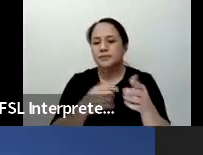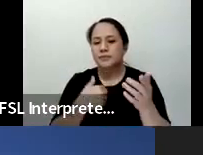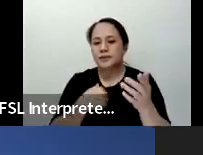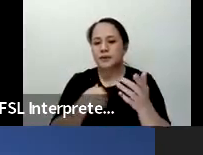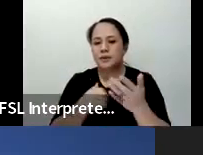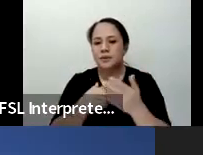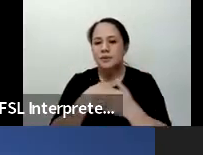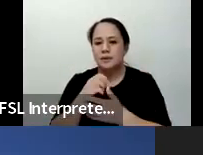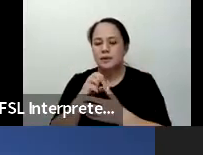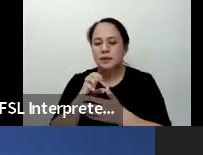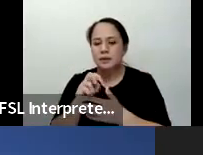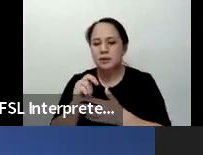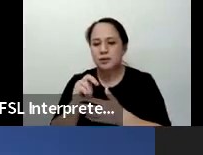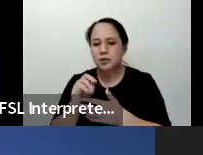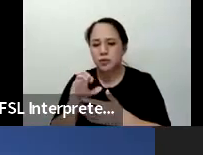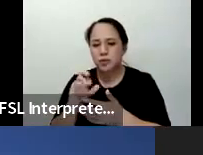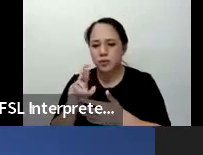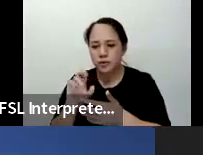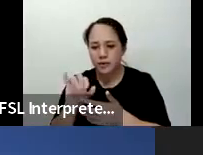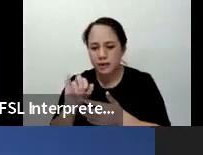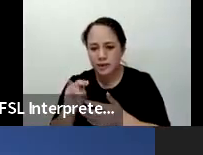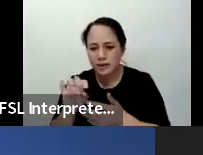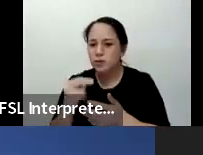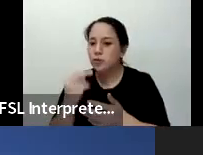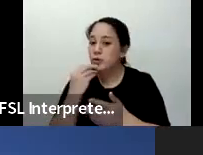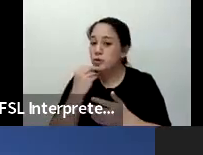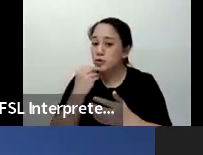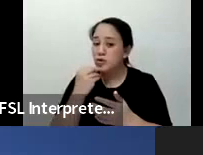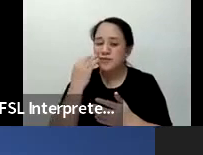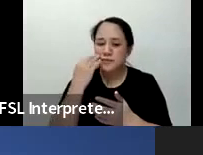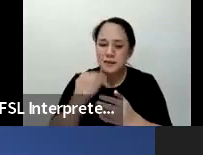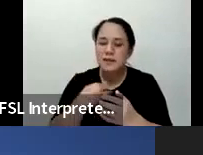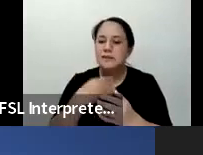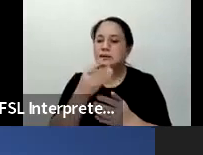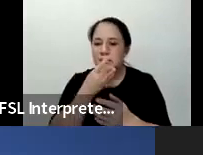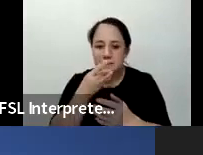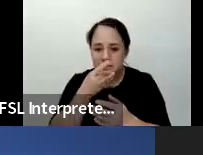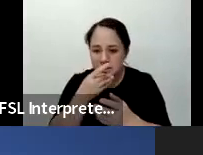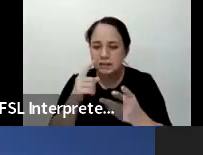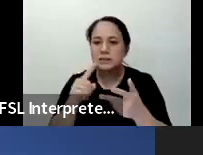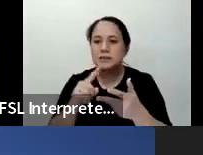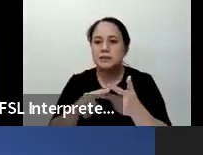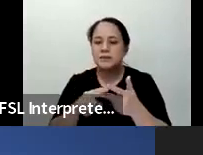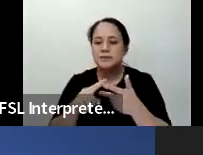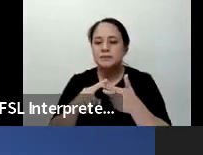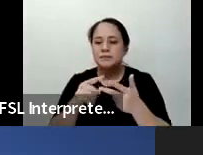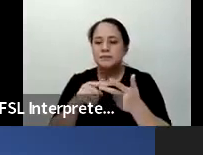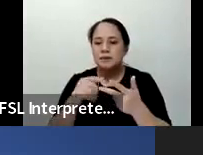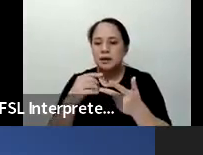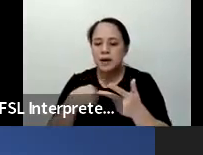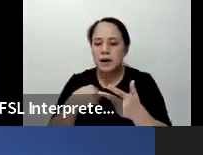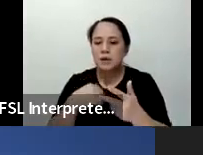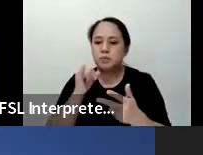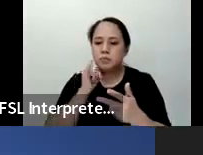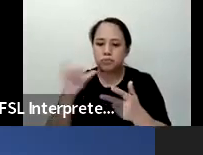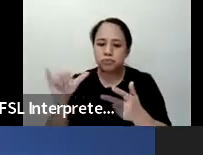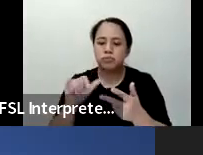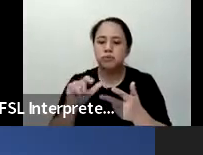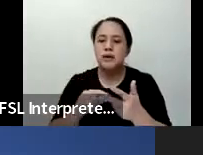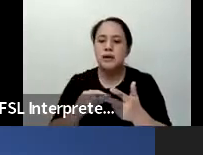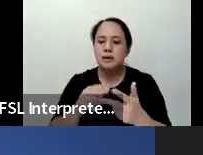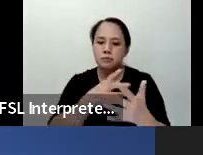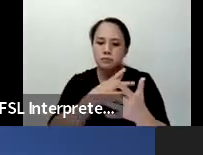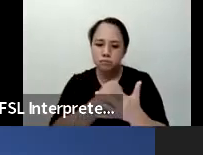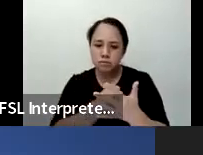endocrine, nutritional, and metabolic diseases, which includes diabetes and malnutrition, intentional self-harm, and